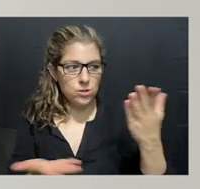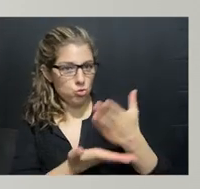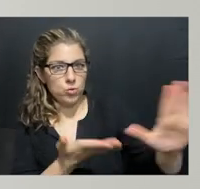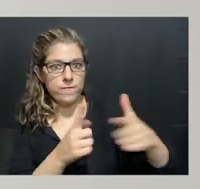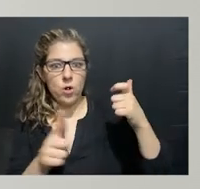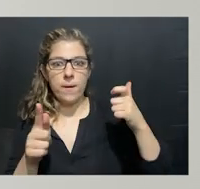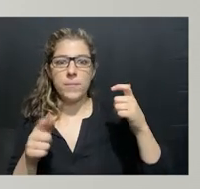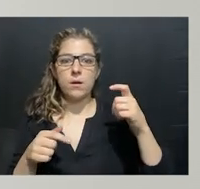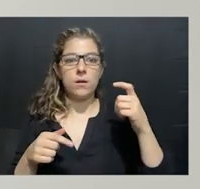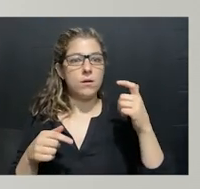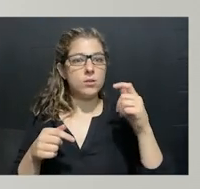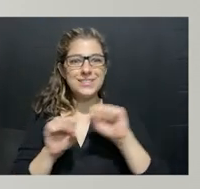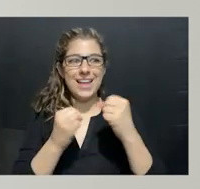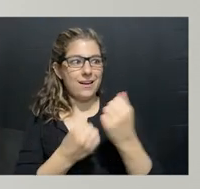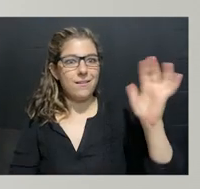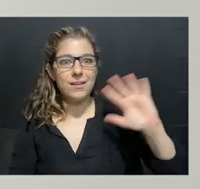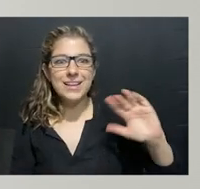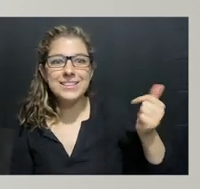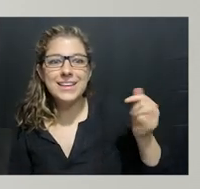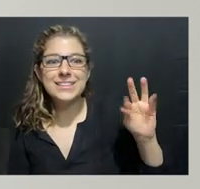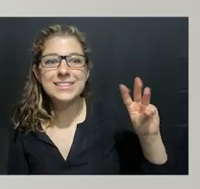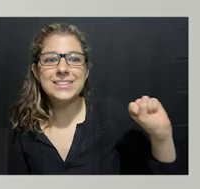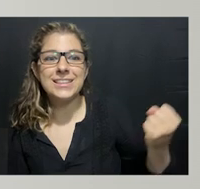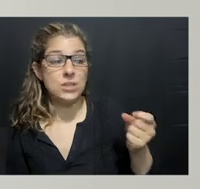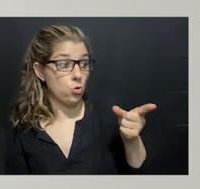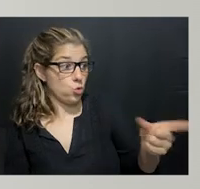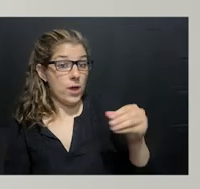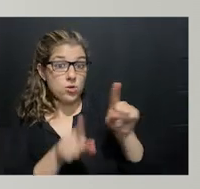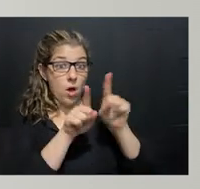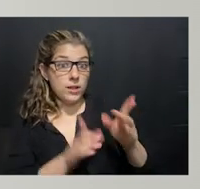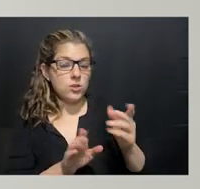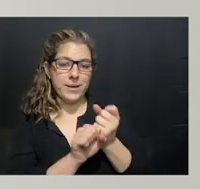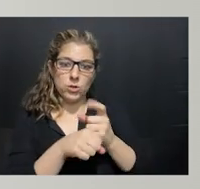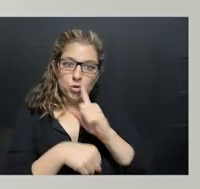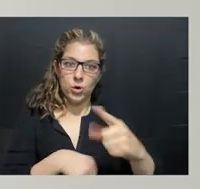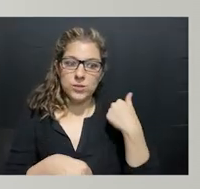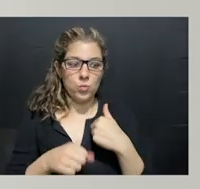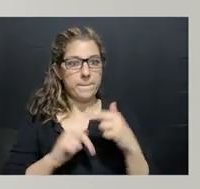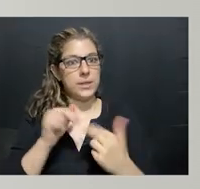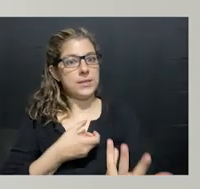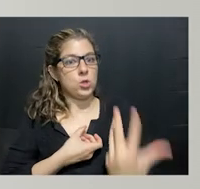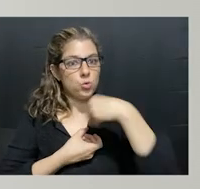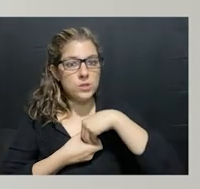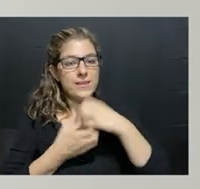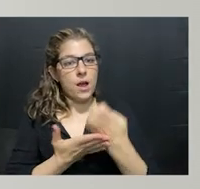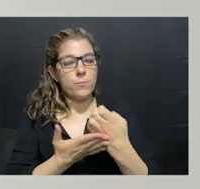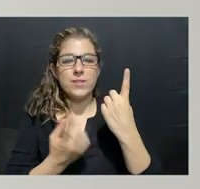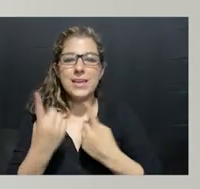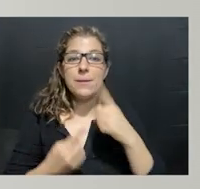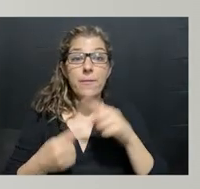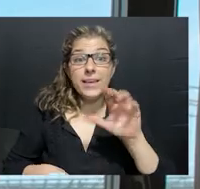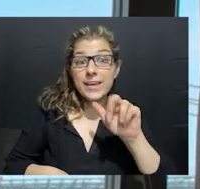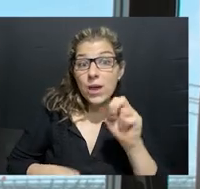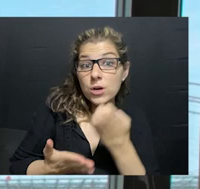Great Society in the 1960s, and now you and your colleagues are making sure that as we build an inclusive economy, we're thinking about the care